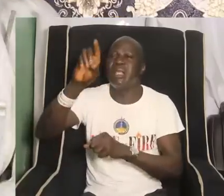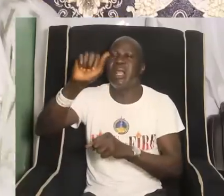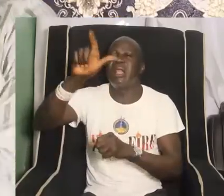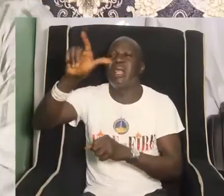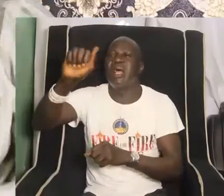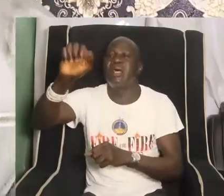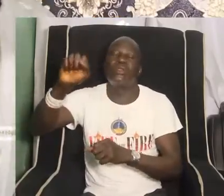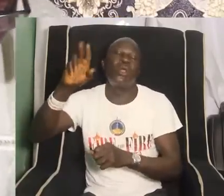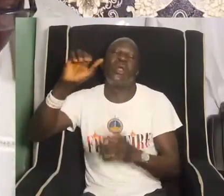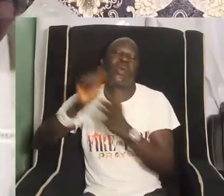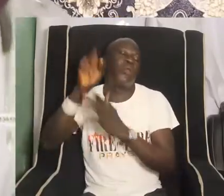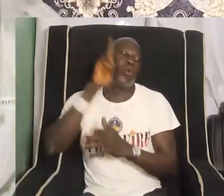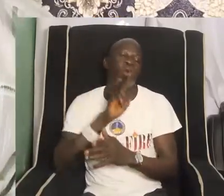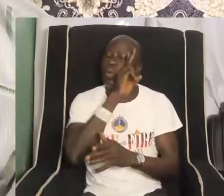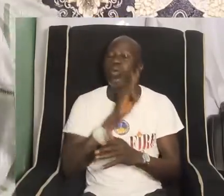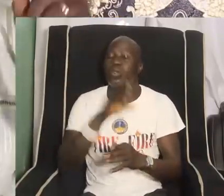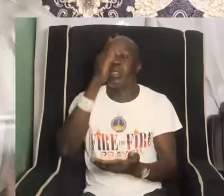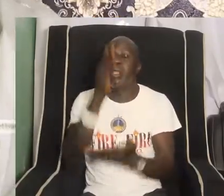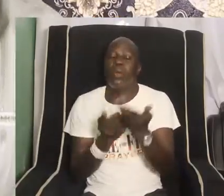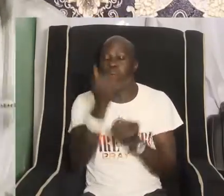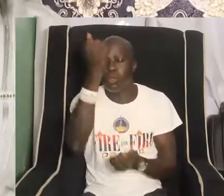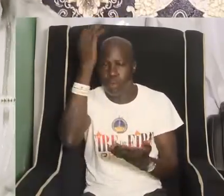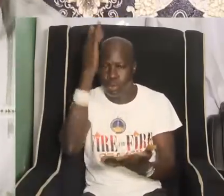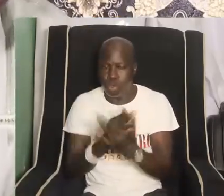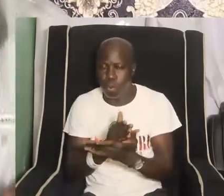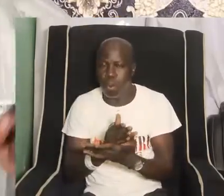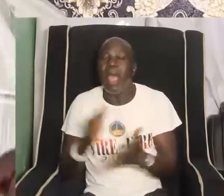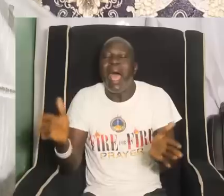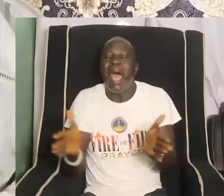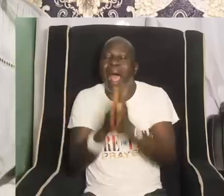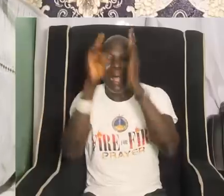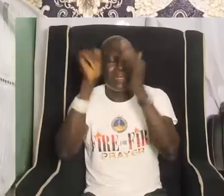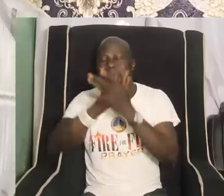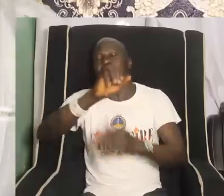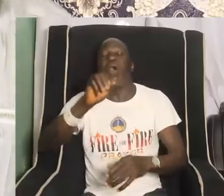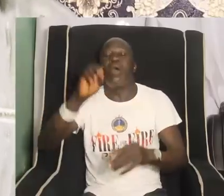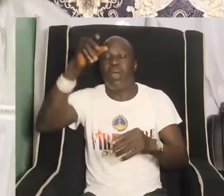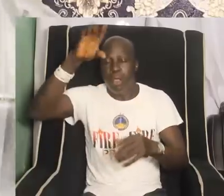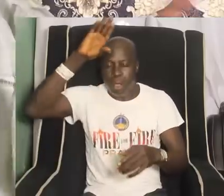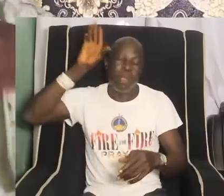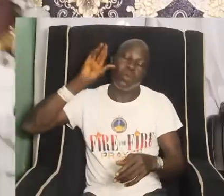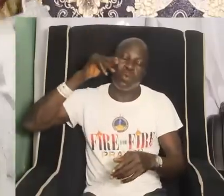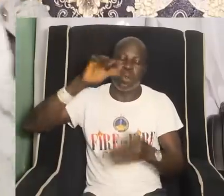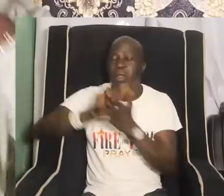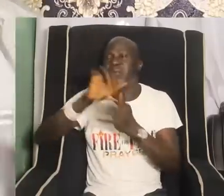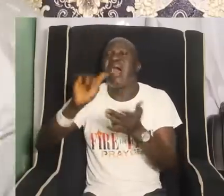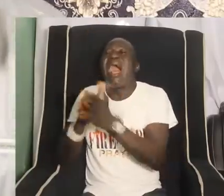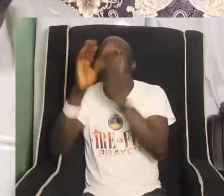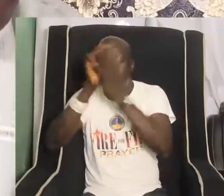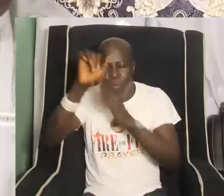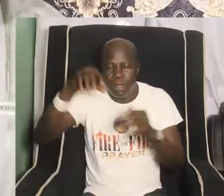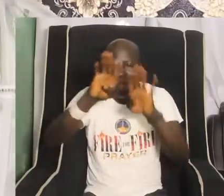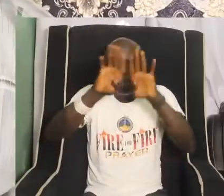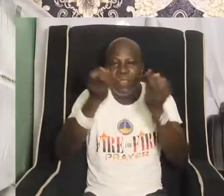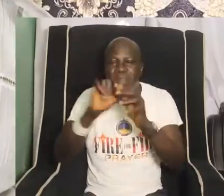igadoro. By hotel bus stop. By hotel bus stop. Wa ke bere oko loyu event center. Just ask for oko loyu event center. Wan le sibe. Come